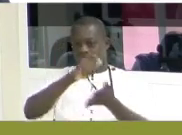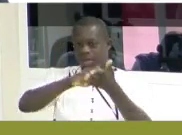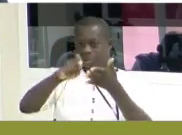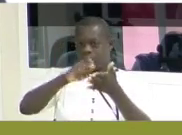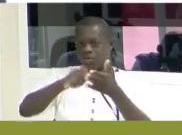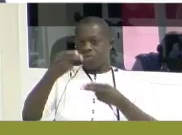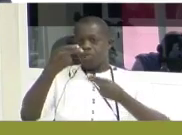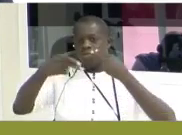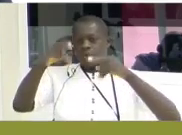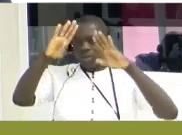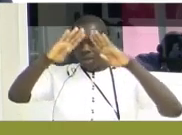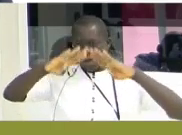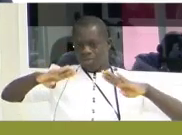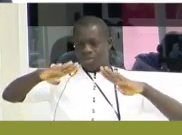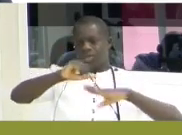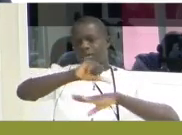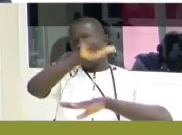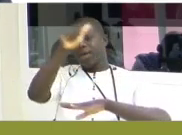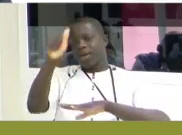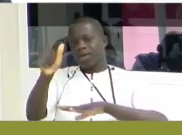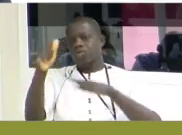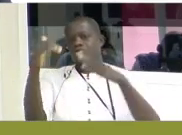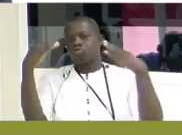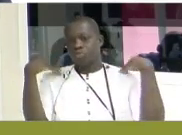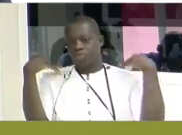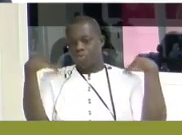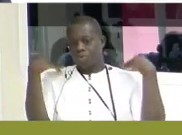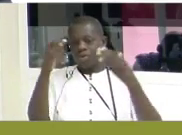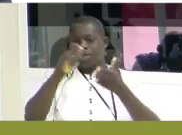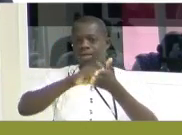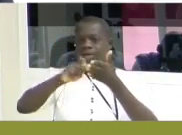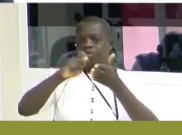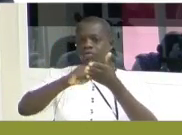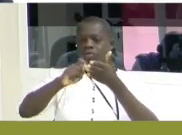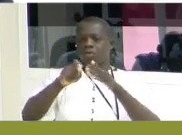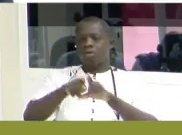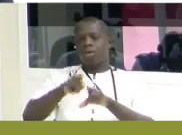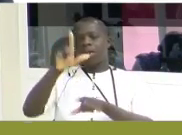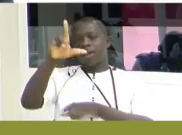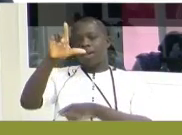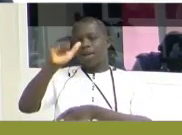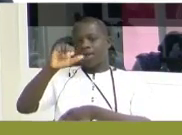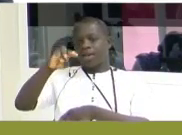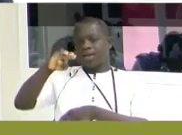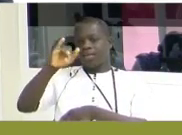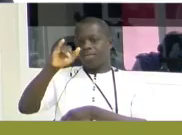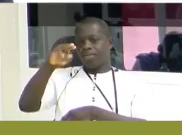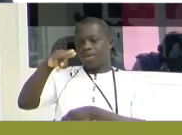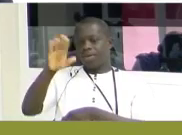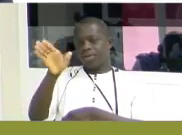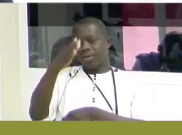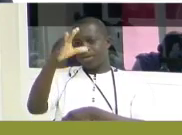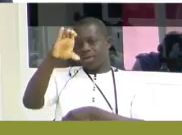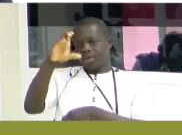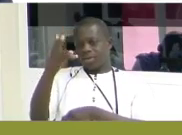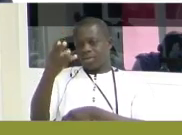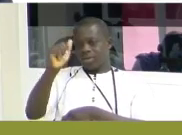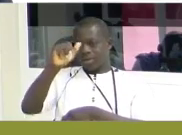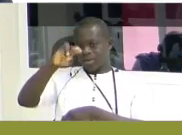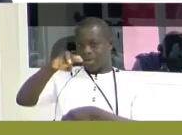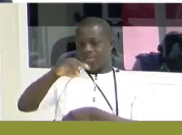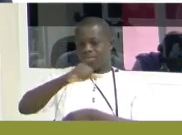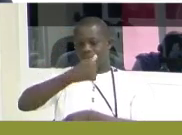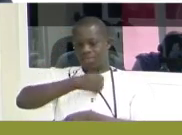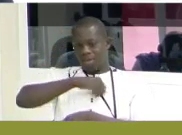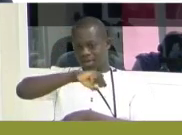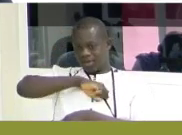and the sports editor, who happens to be Lamin Cham then. So you have myself, Data Source, and Pakemo Jaju, who is currently in the United